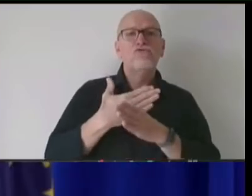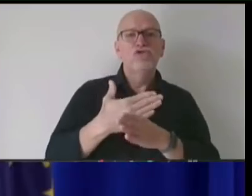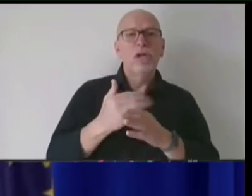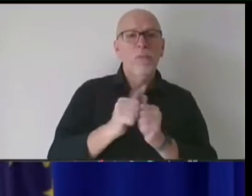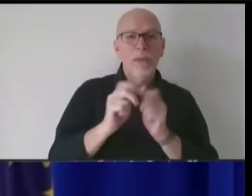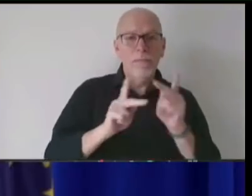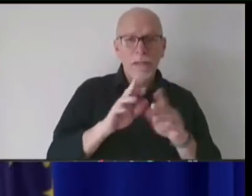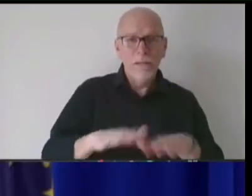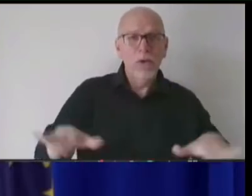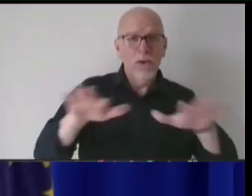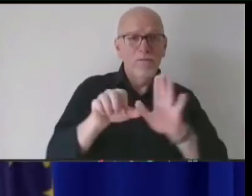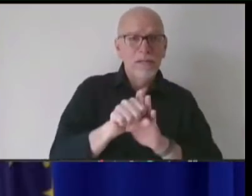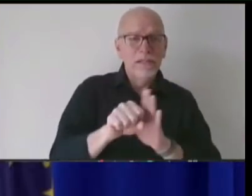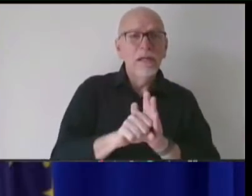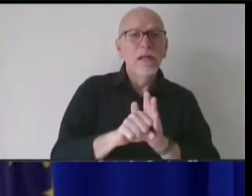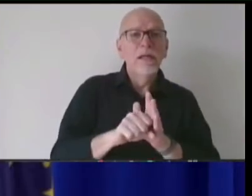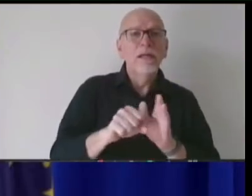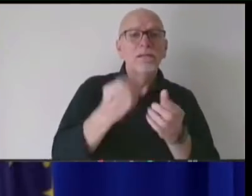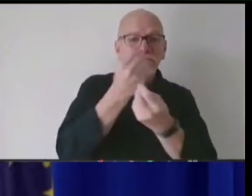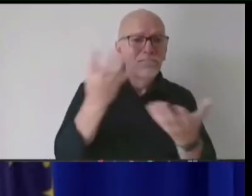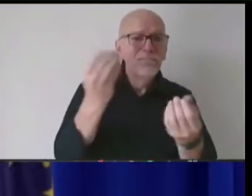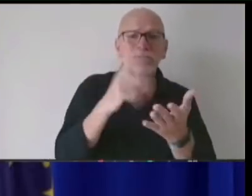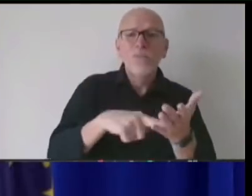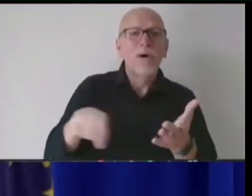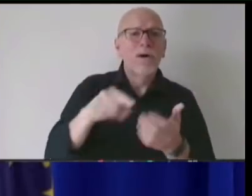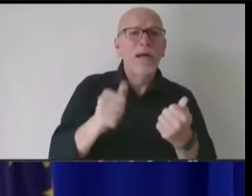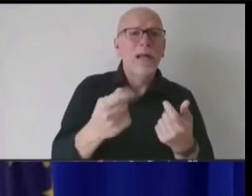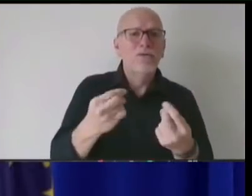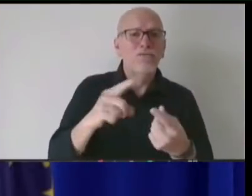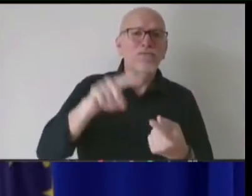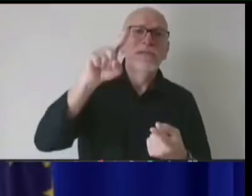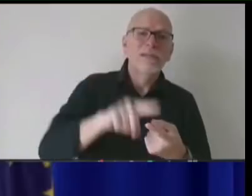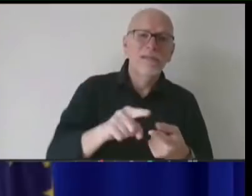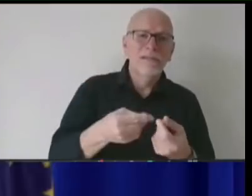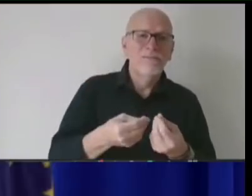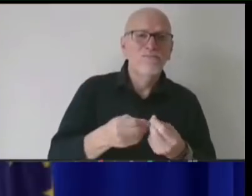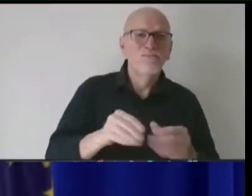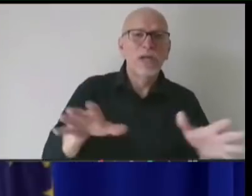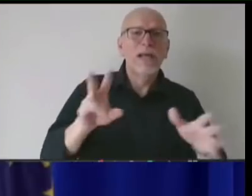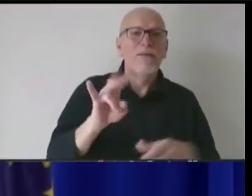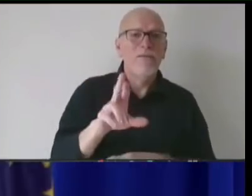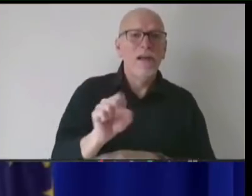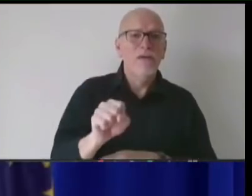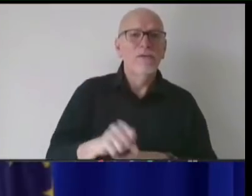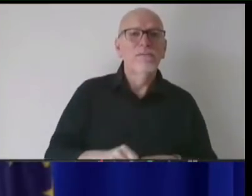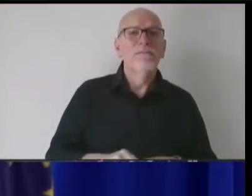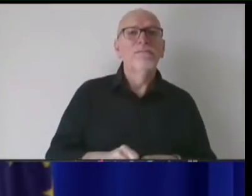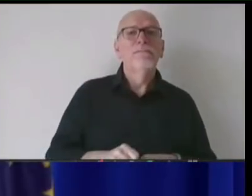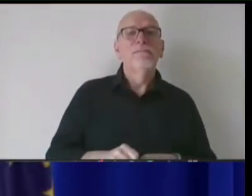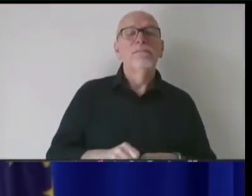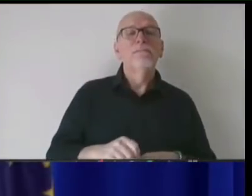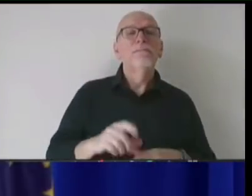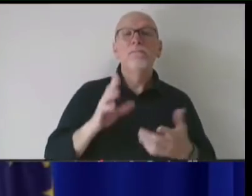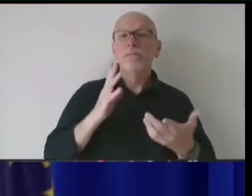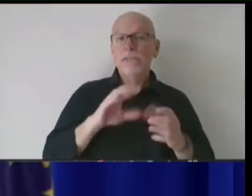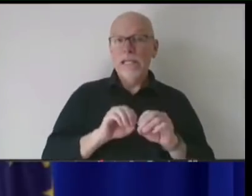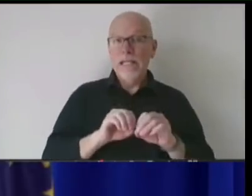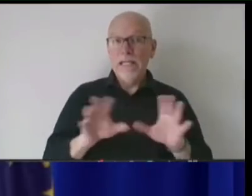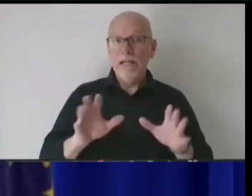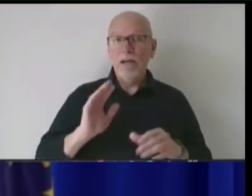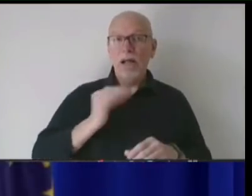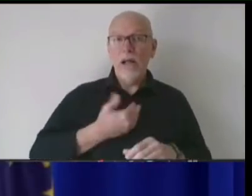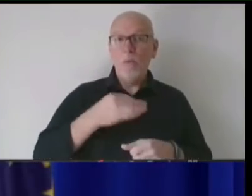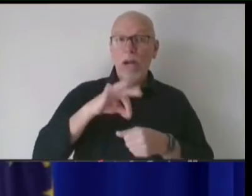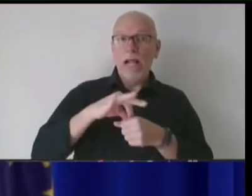across the state what they can do to decrease transmission of this virus. I will say to you that it has been very clear that our elected